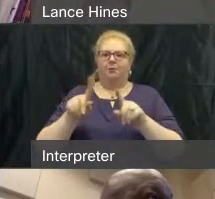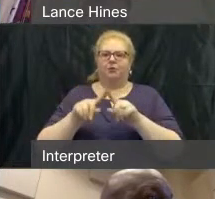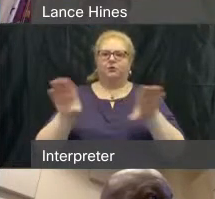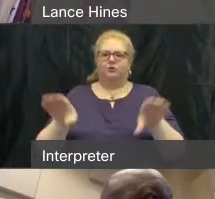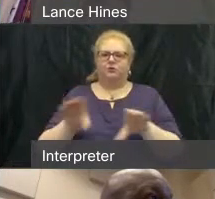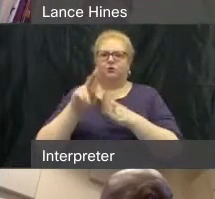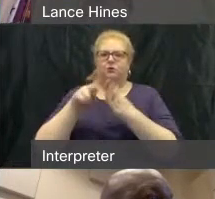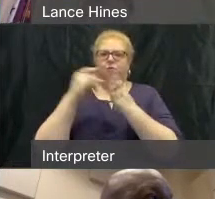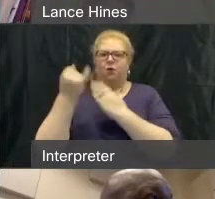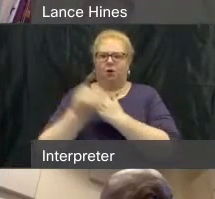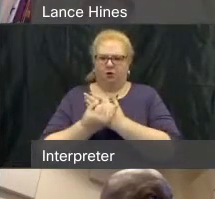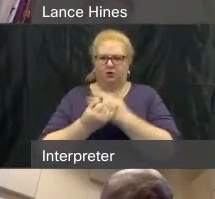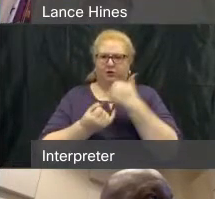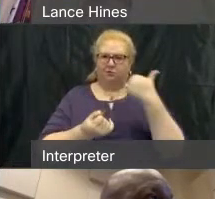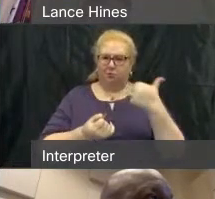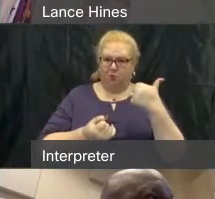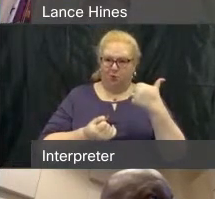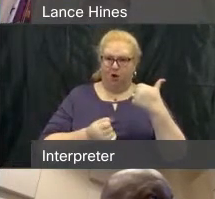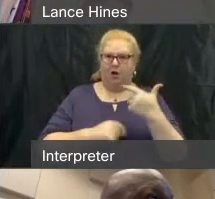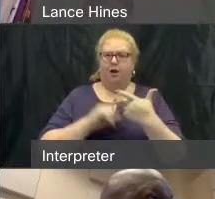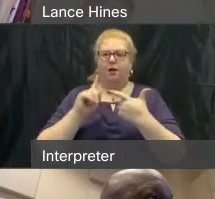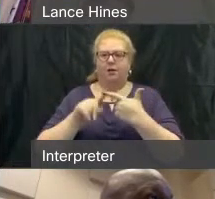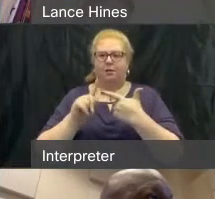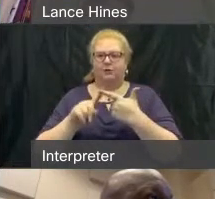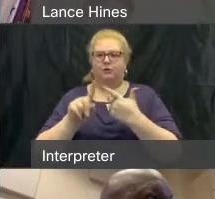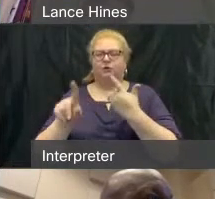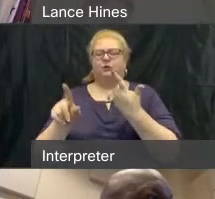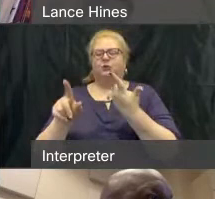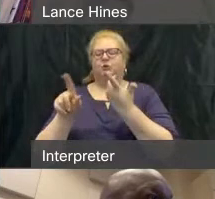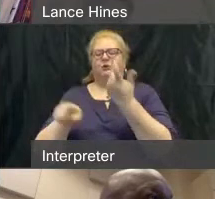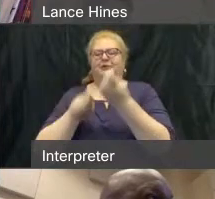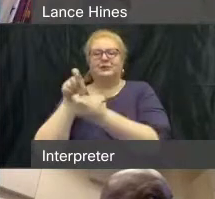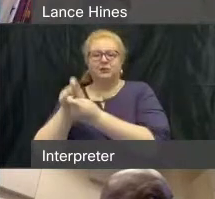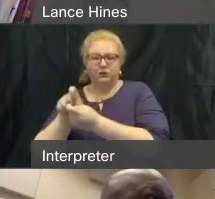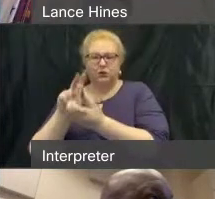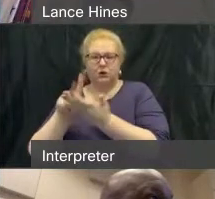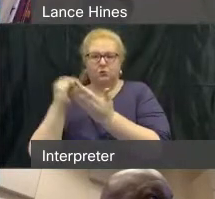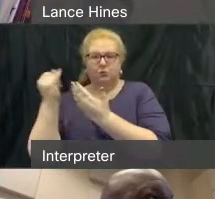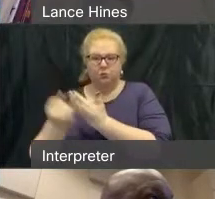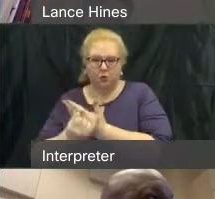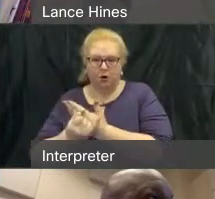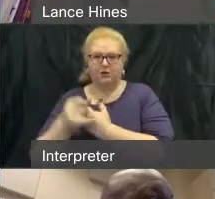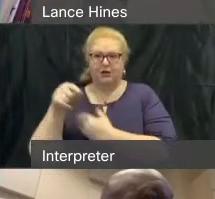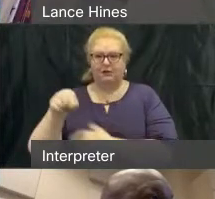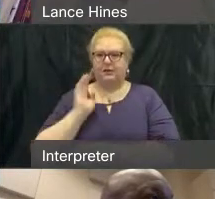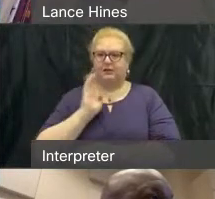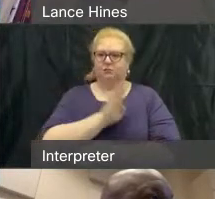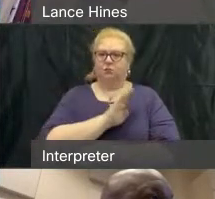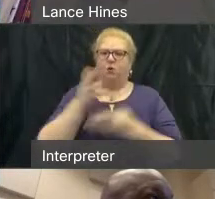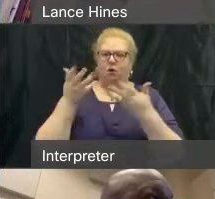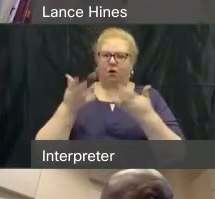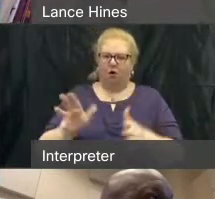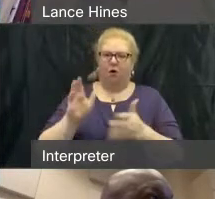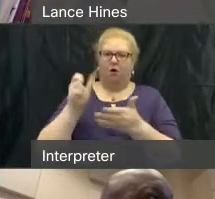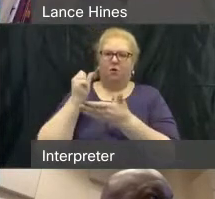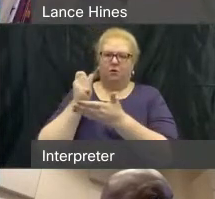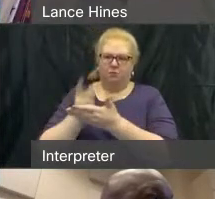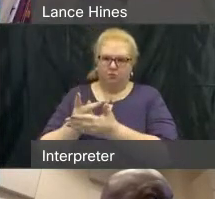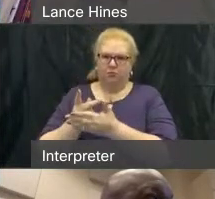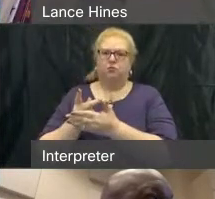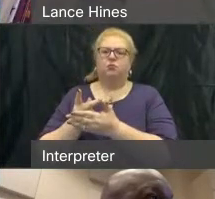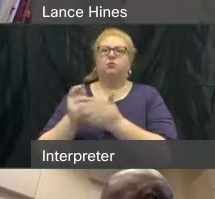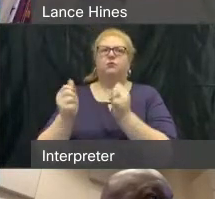that's number one. Number two, there are certain projects that this board has already approved as it relates to the first tranche